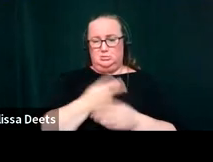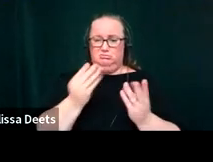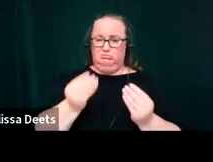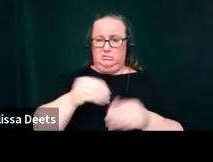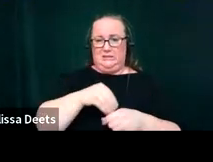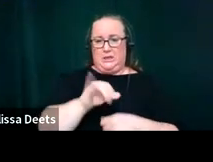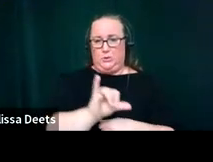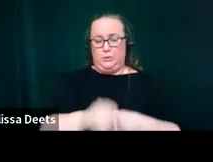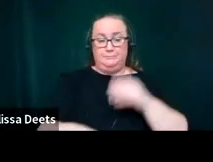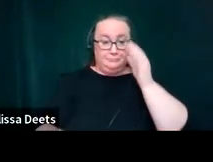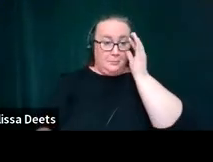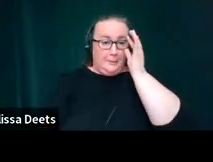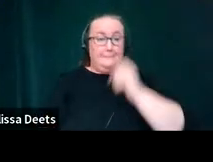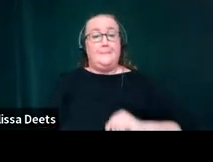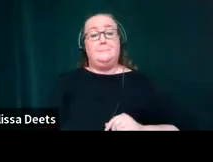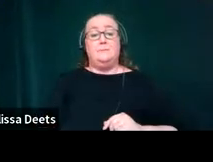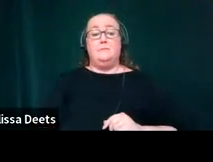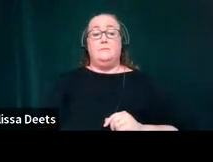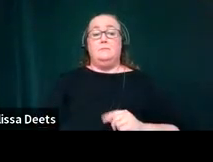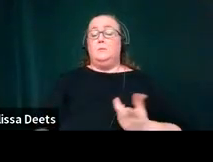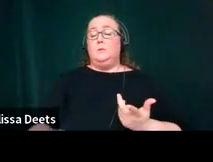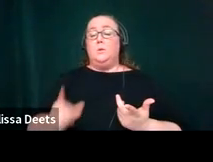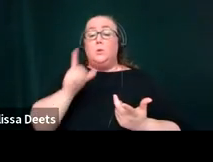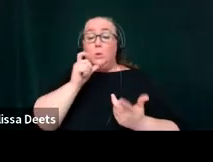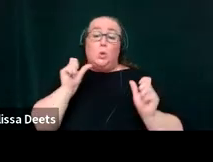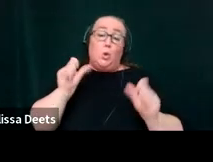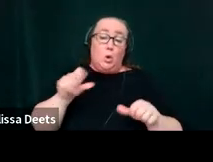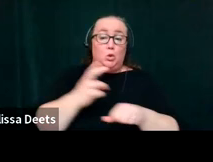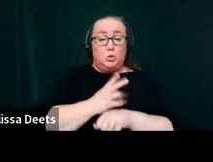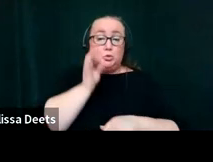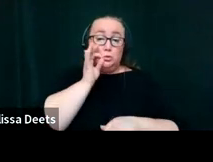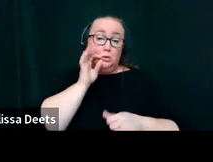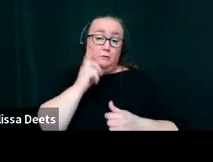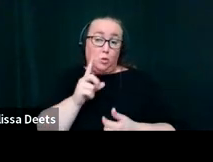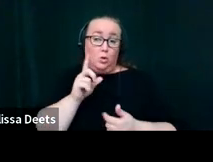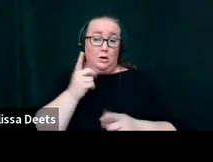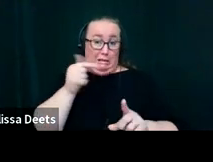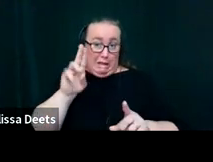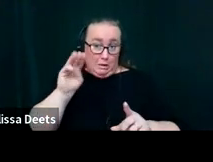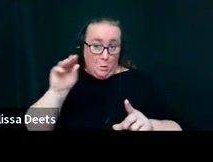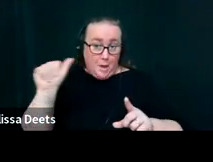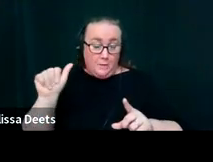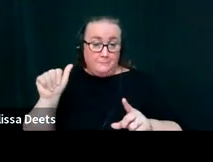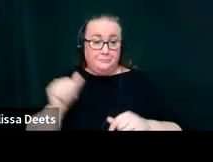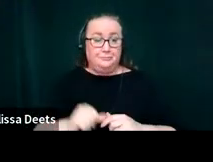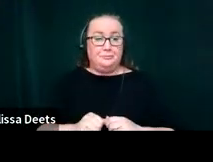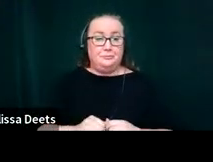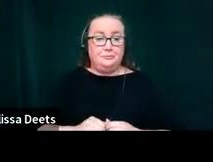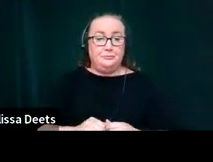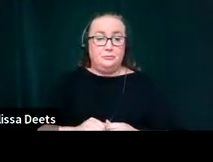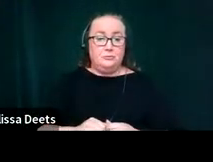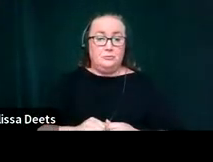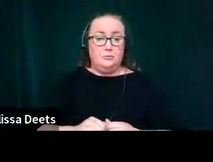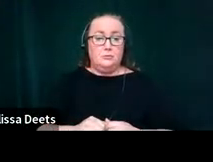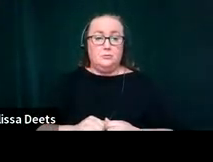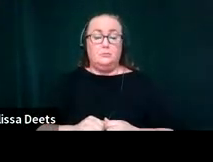So what kind of people are interested in marijuana for glaucoma? There was a study that was performed on this, and they found that intentions